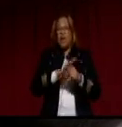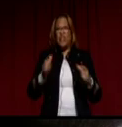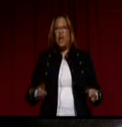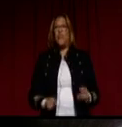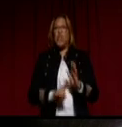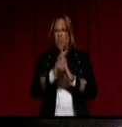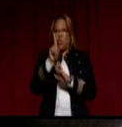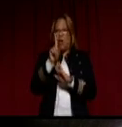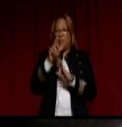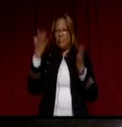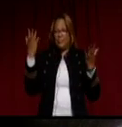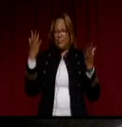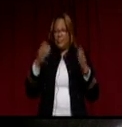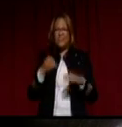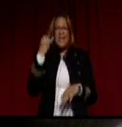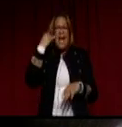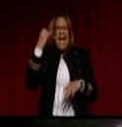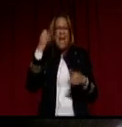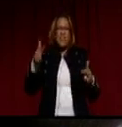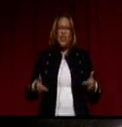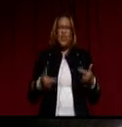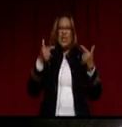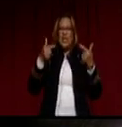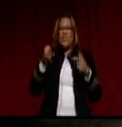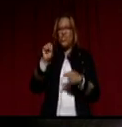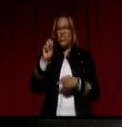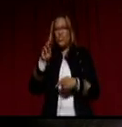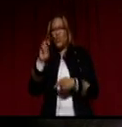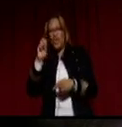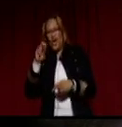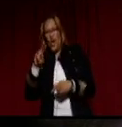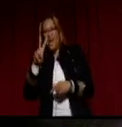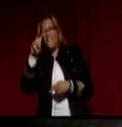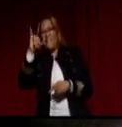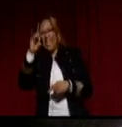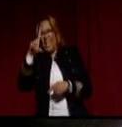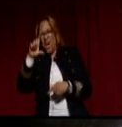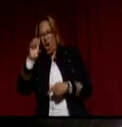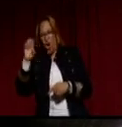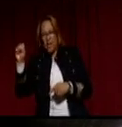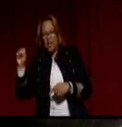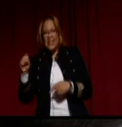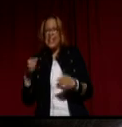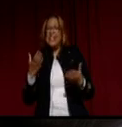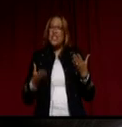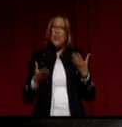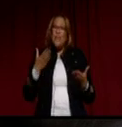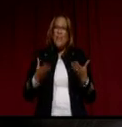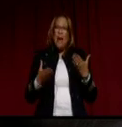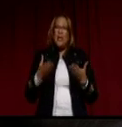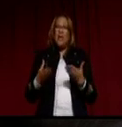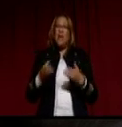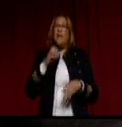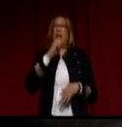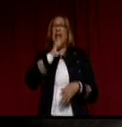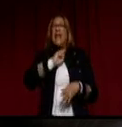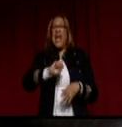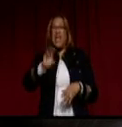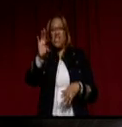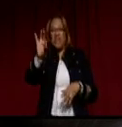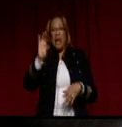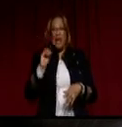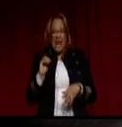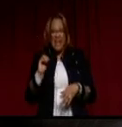quick example. If you live in Streeterville, your likelihood to live to be 90 years old is very